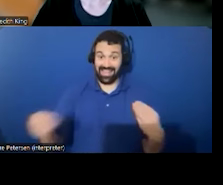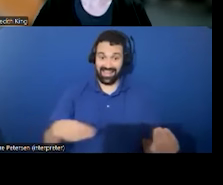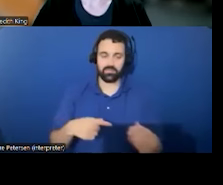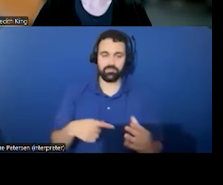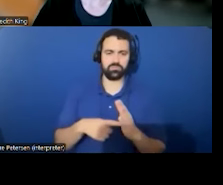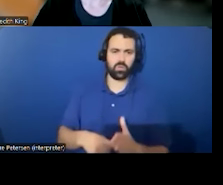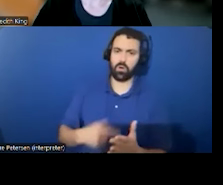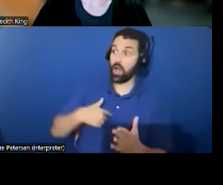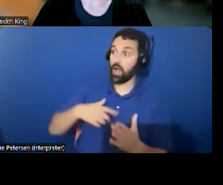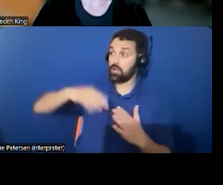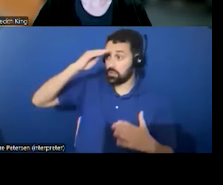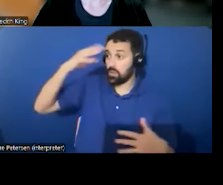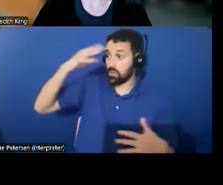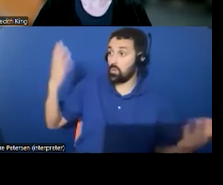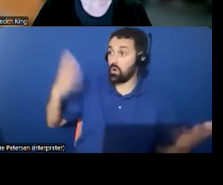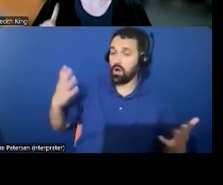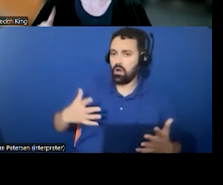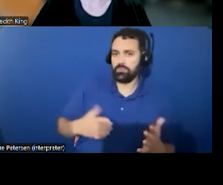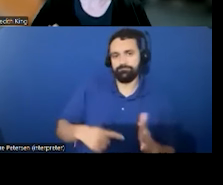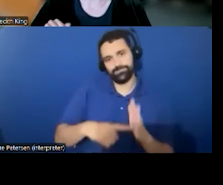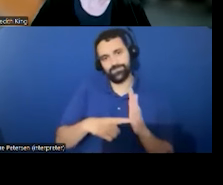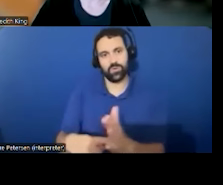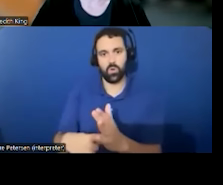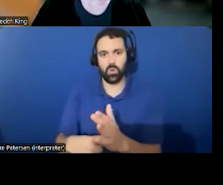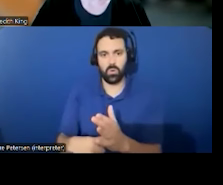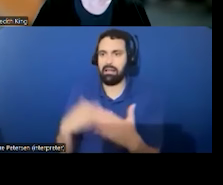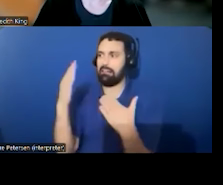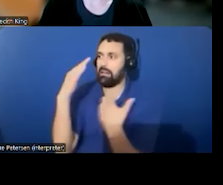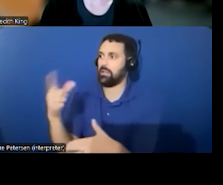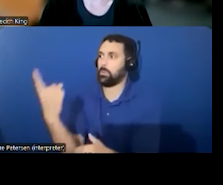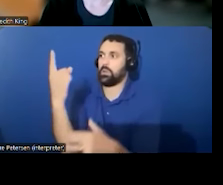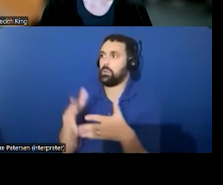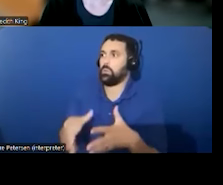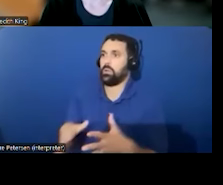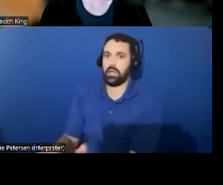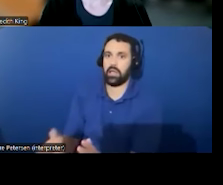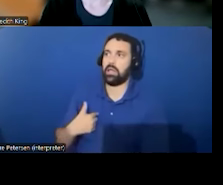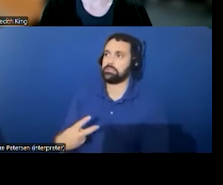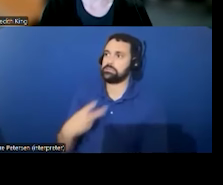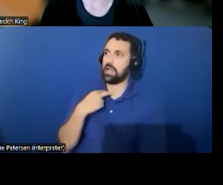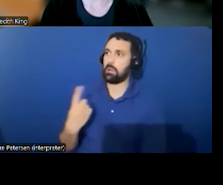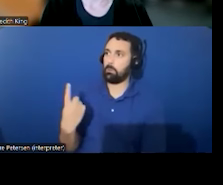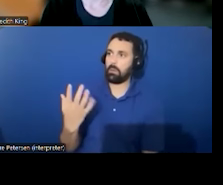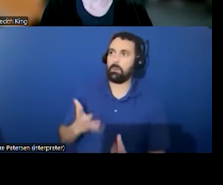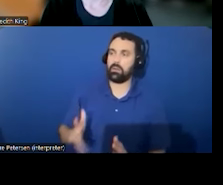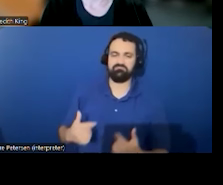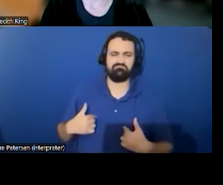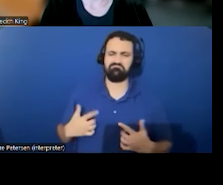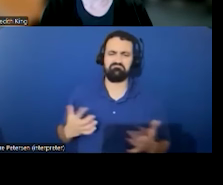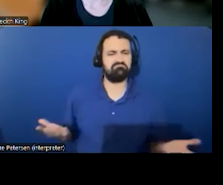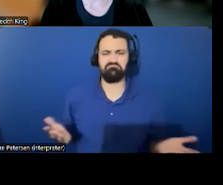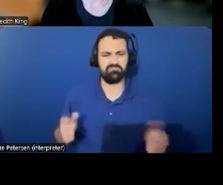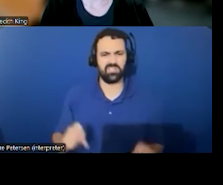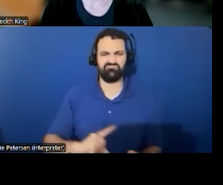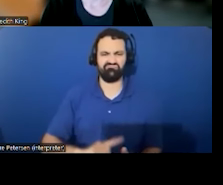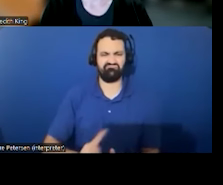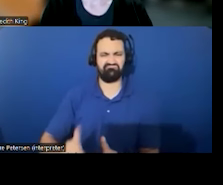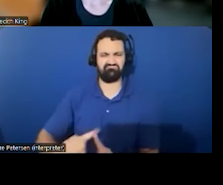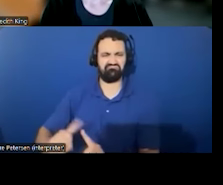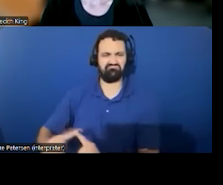mastery without being limited by one mode of expression, right? You want to make sure that you're giving them multiple